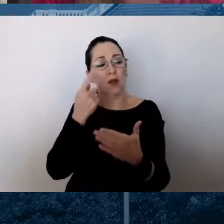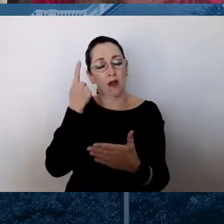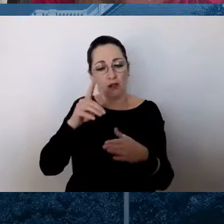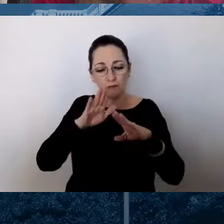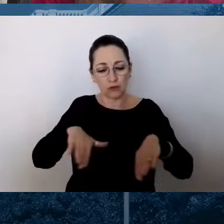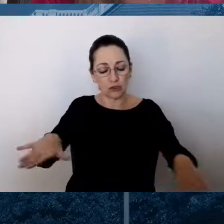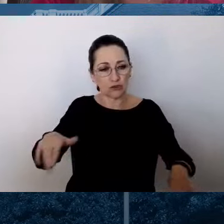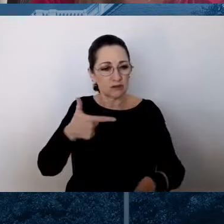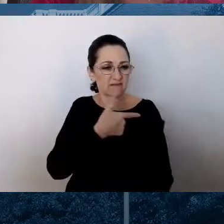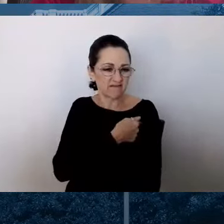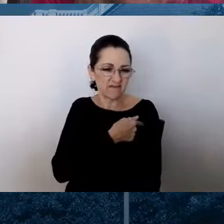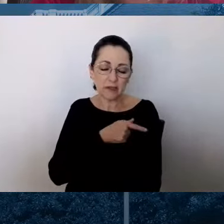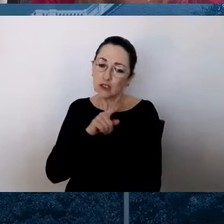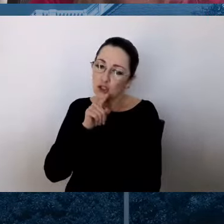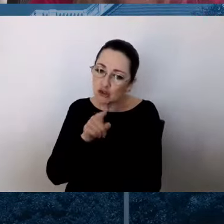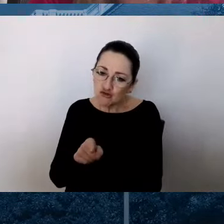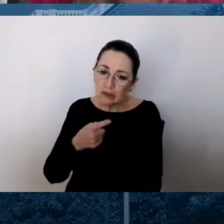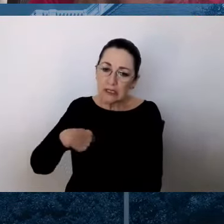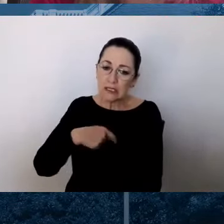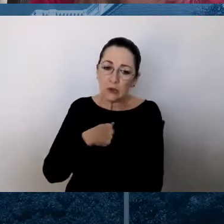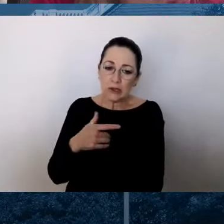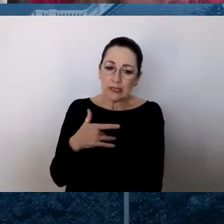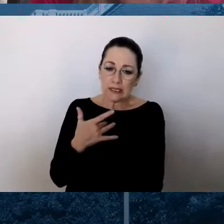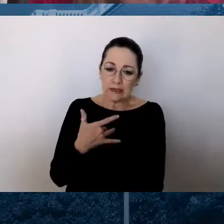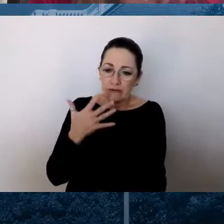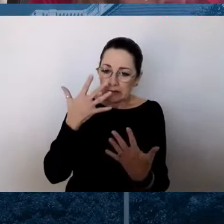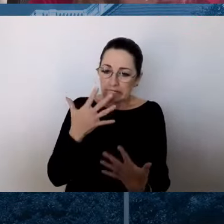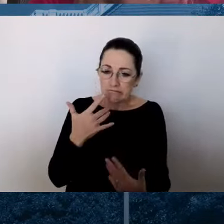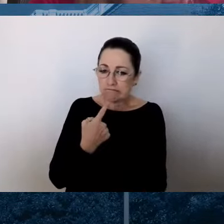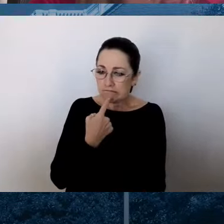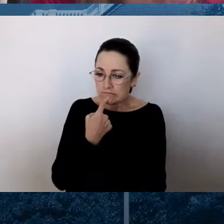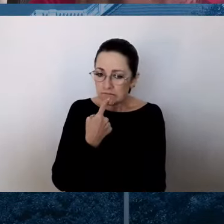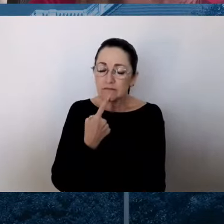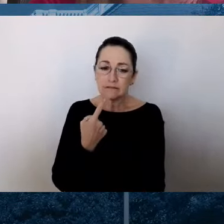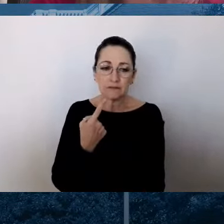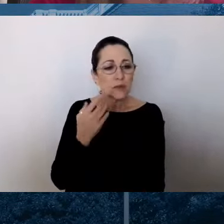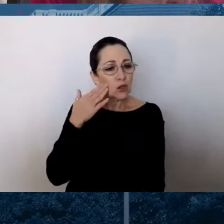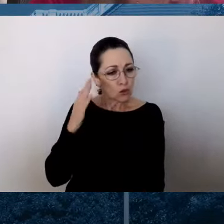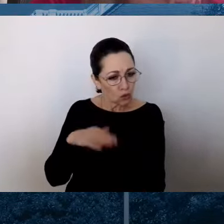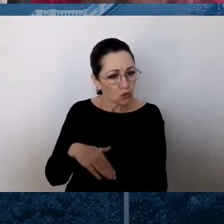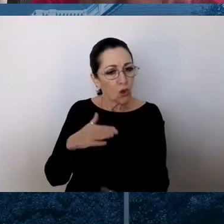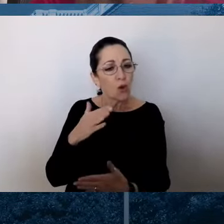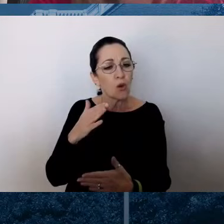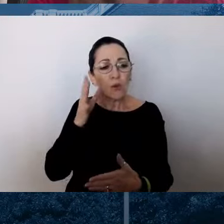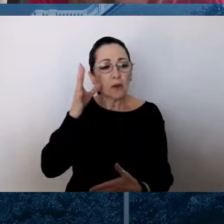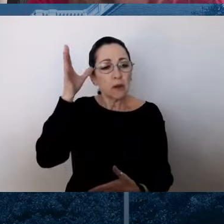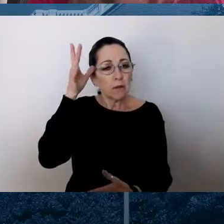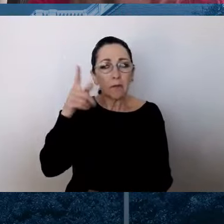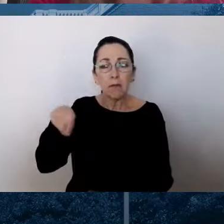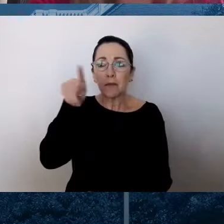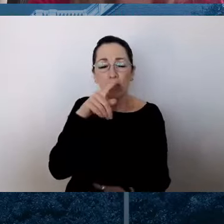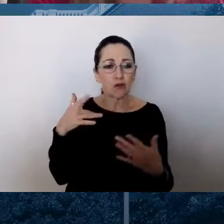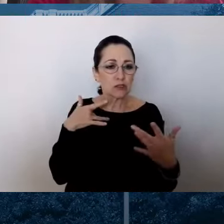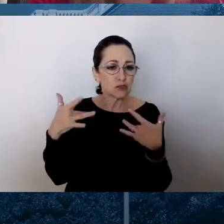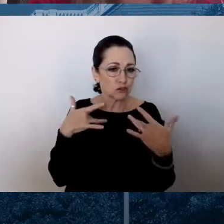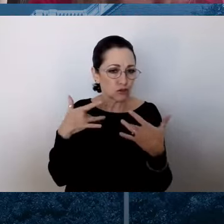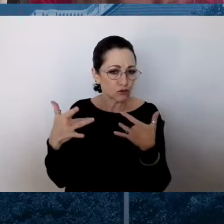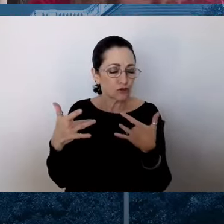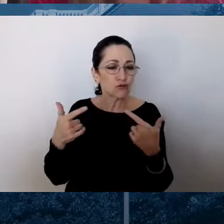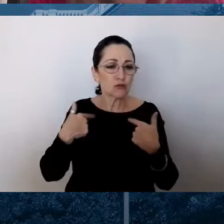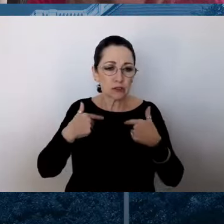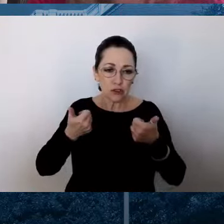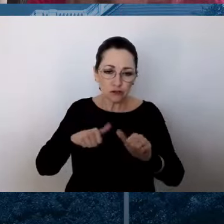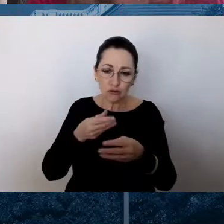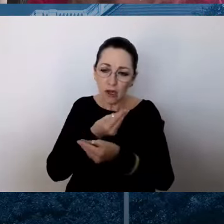is a real disappointment to us. We know that parents have concerns. We're working to address them by